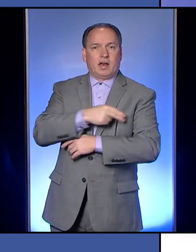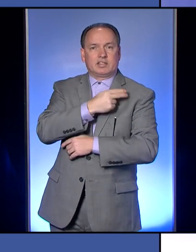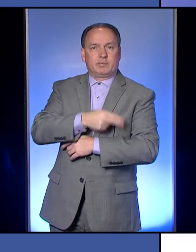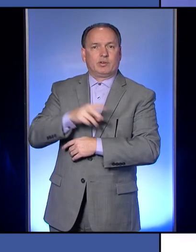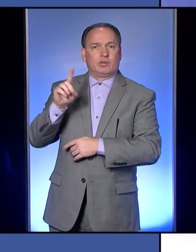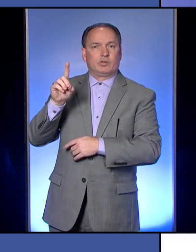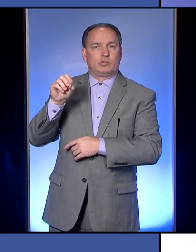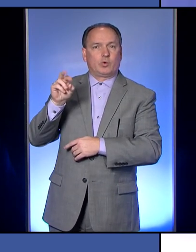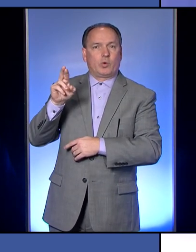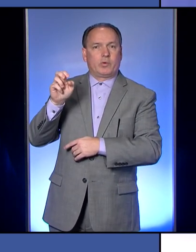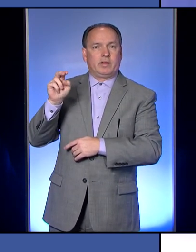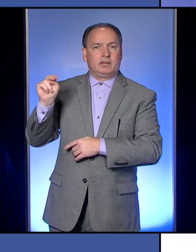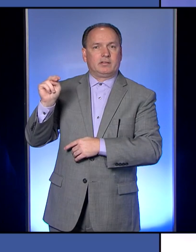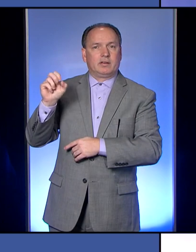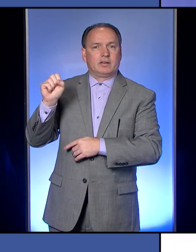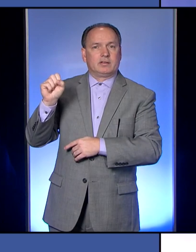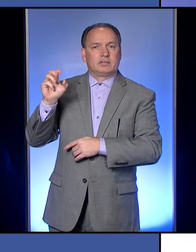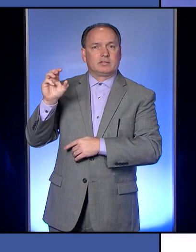us via phone today.